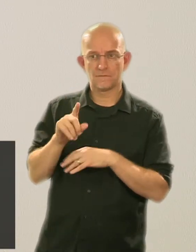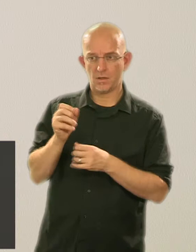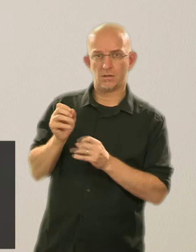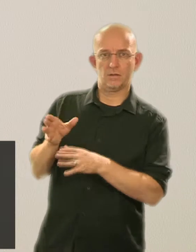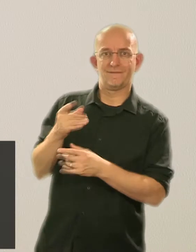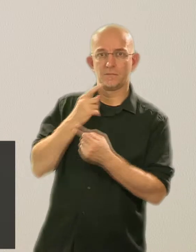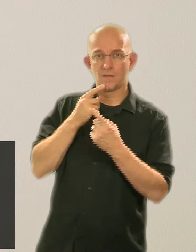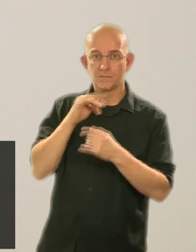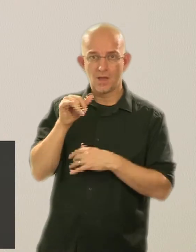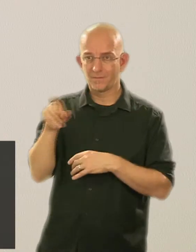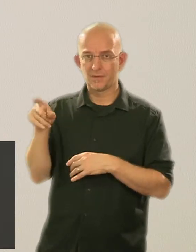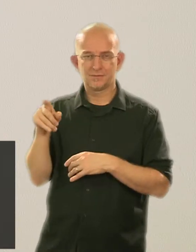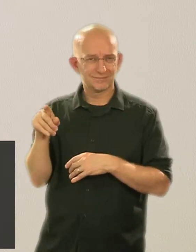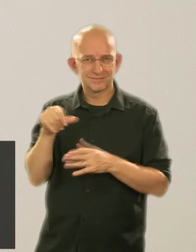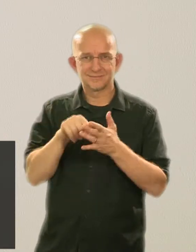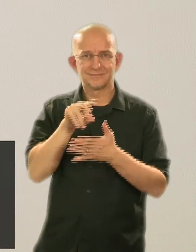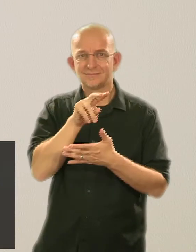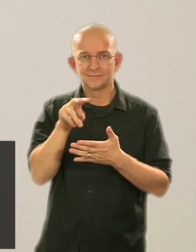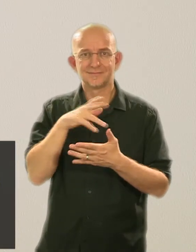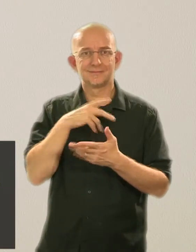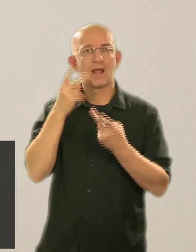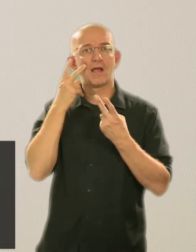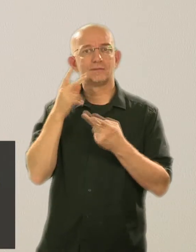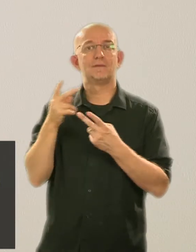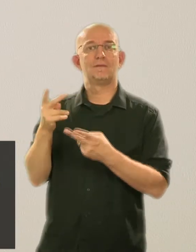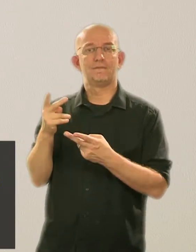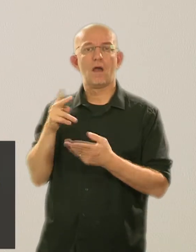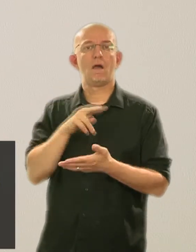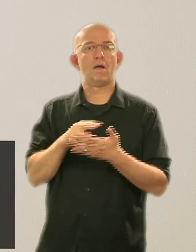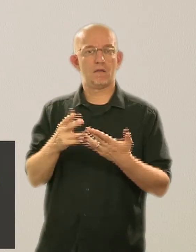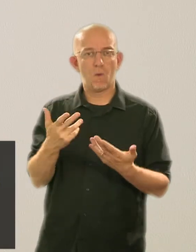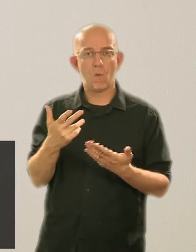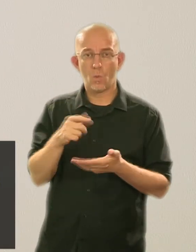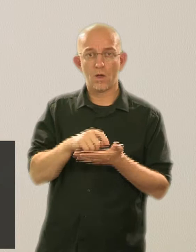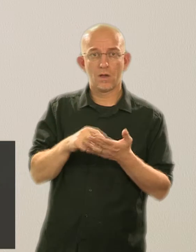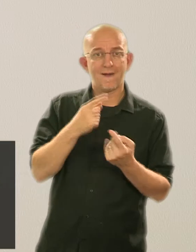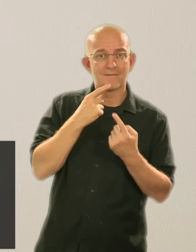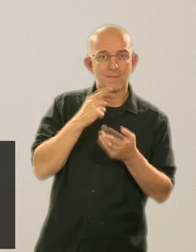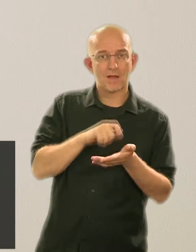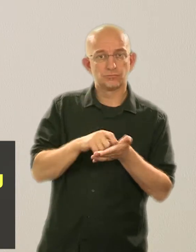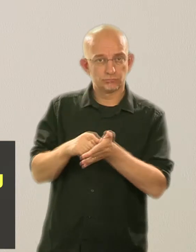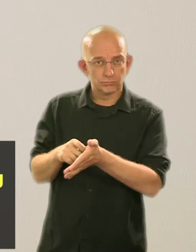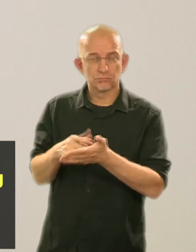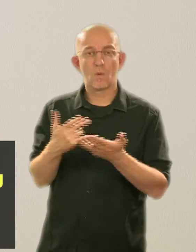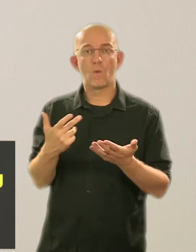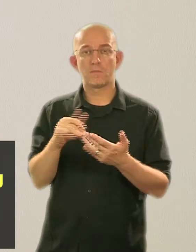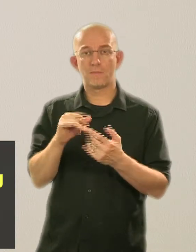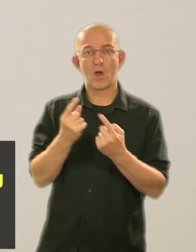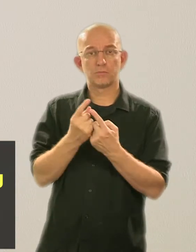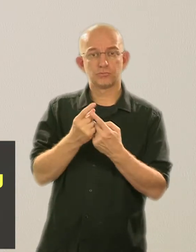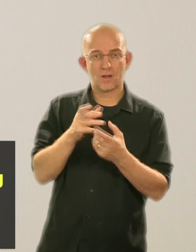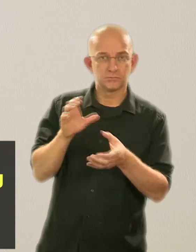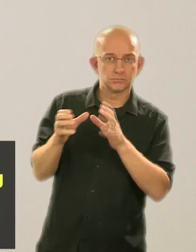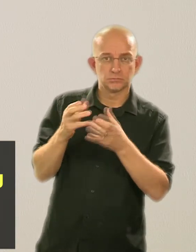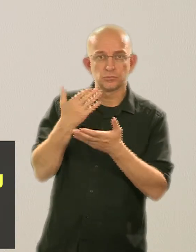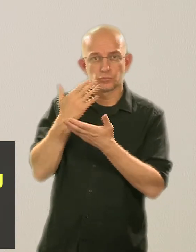consider how you provide that information. This could be as simple as making sure they've got their glasses on, writing the